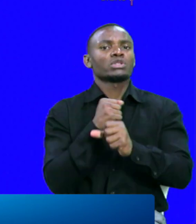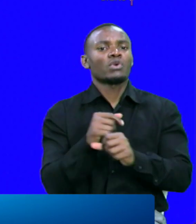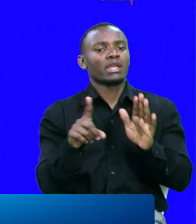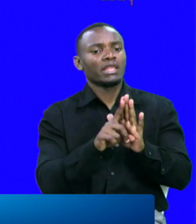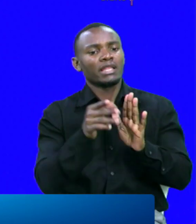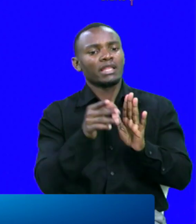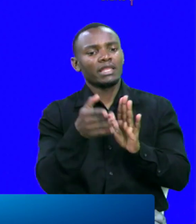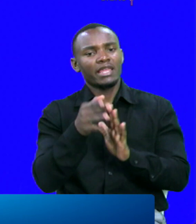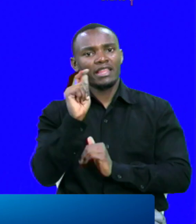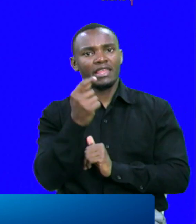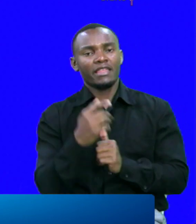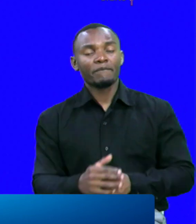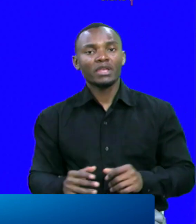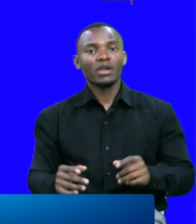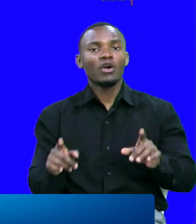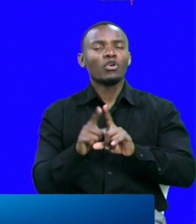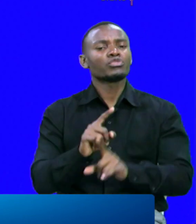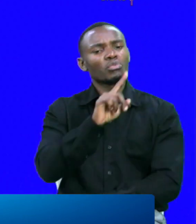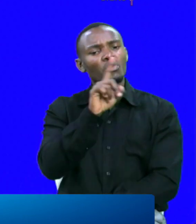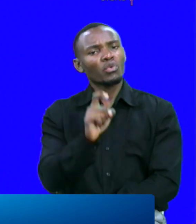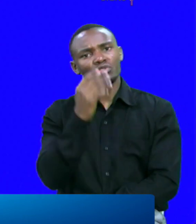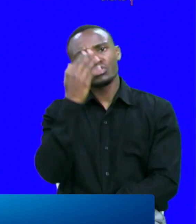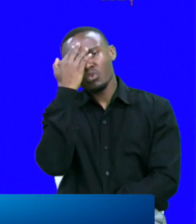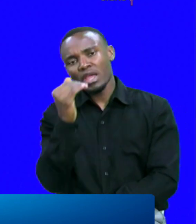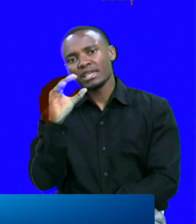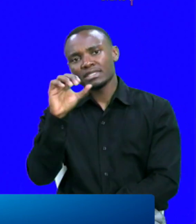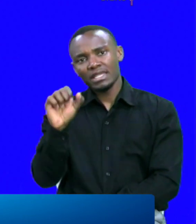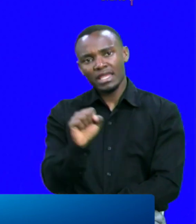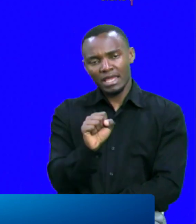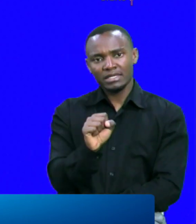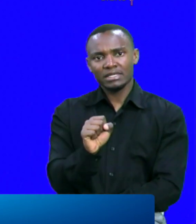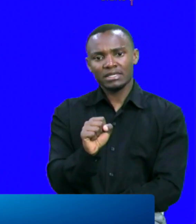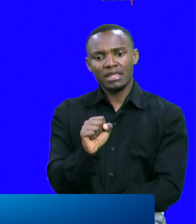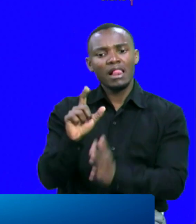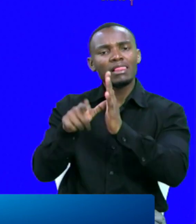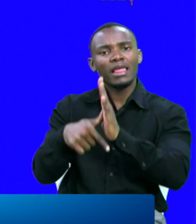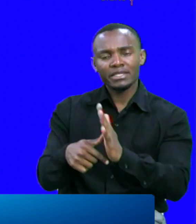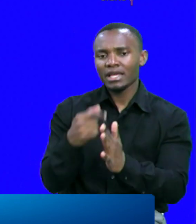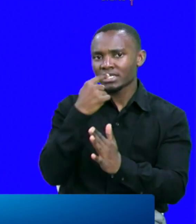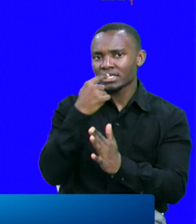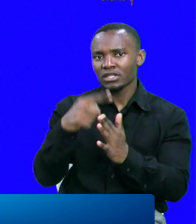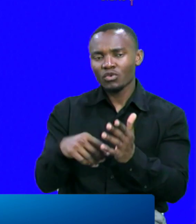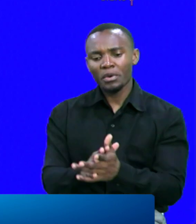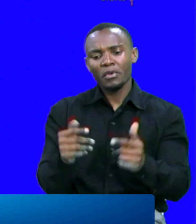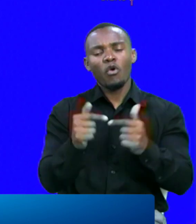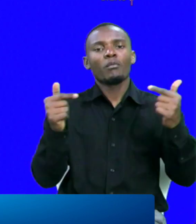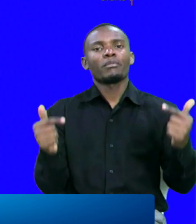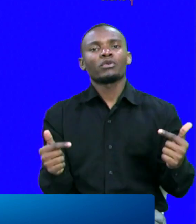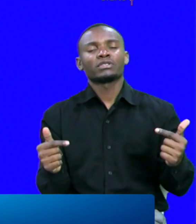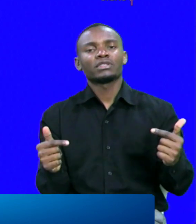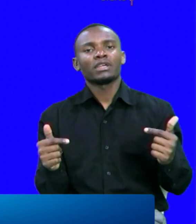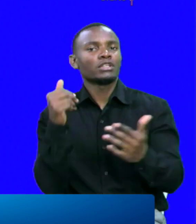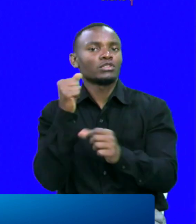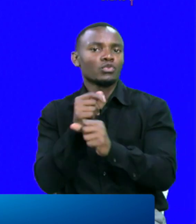Leader Opiyo Wandayi on Tuesday called for the intervention of President William Ruto in order to shed light on the project that has drawn much